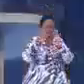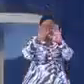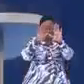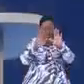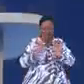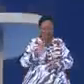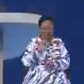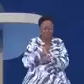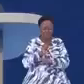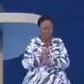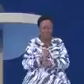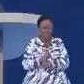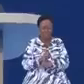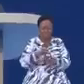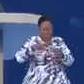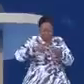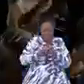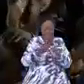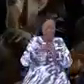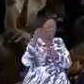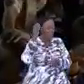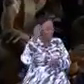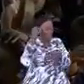Miraculously begin to hear.